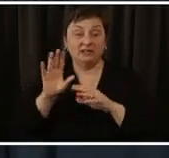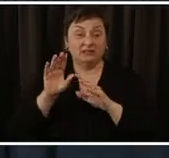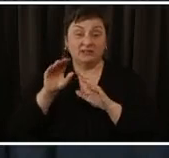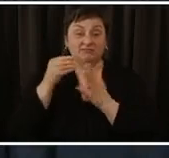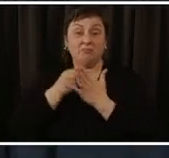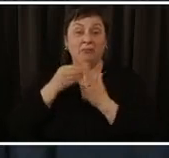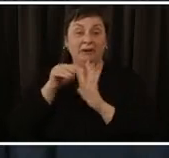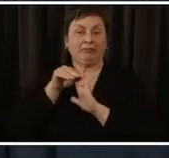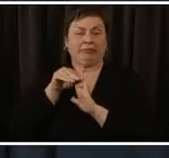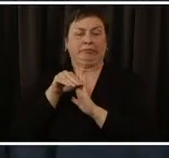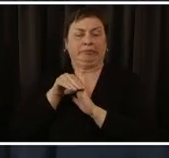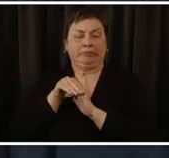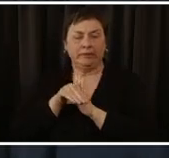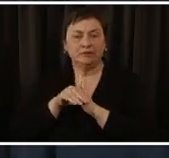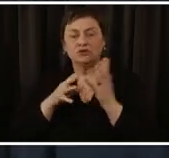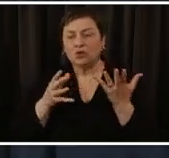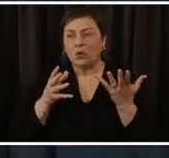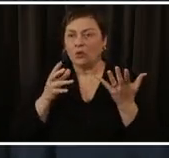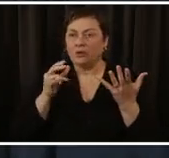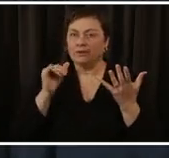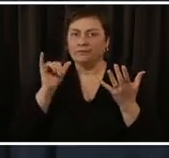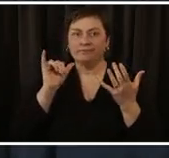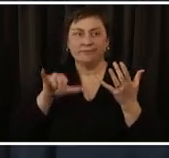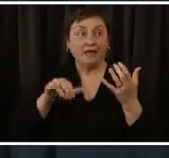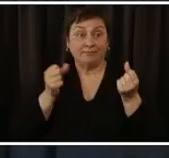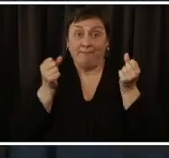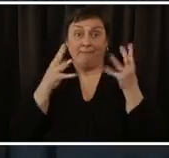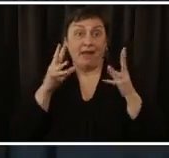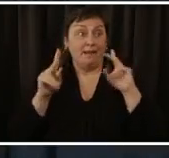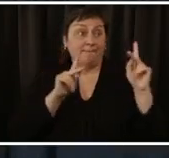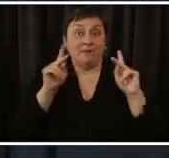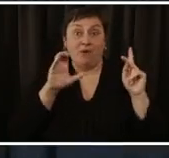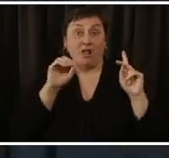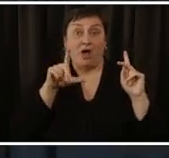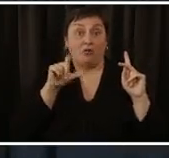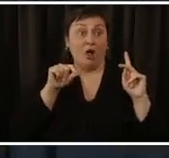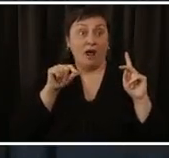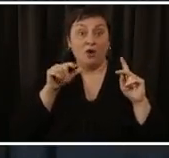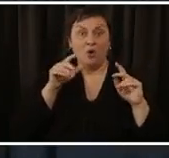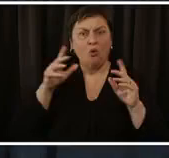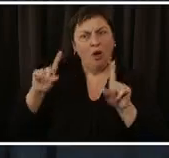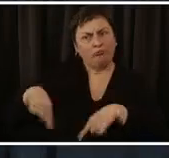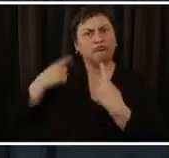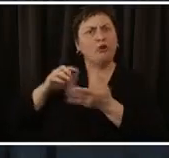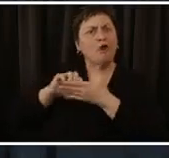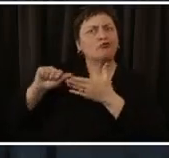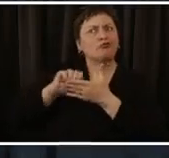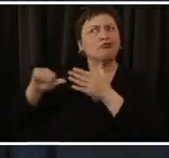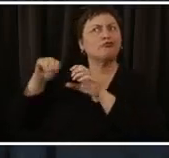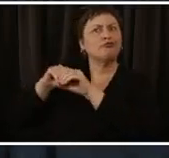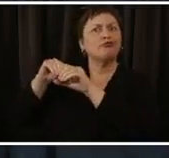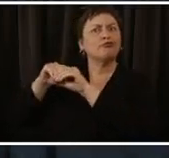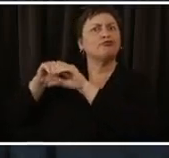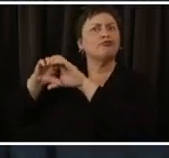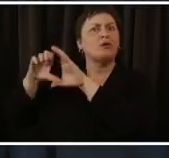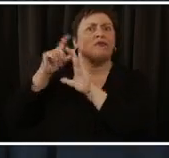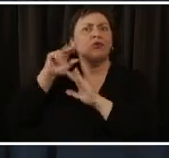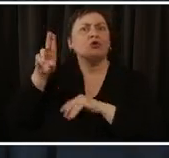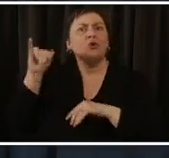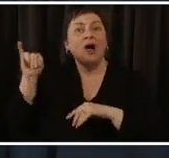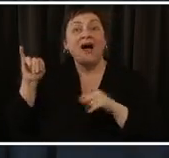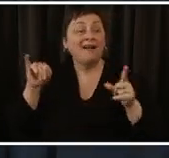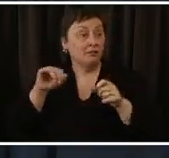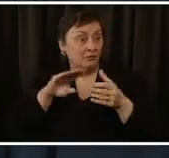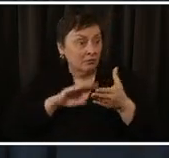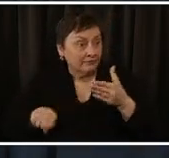that the unemployment insurance that people were paying in, there's many Coloradans that had to be on that for a period of time. The federal government recognized that fact with the CARES